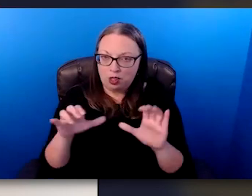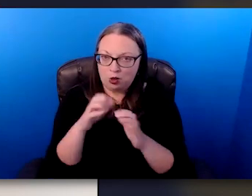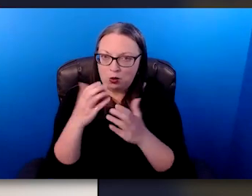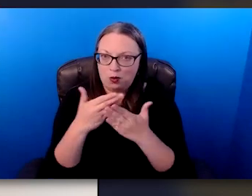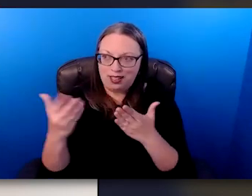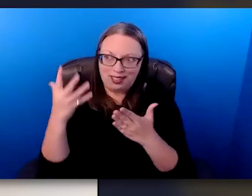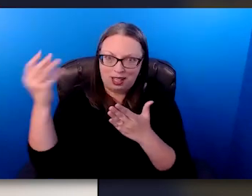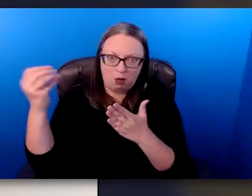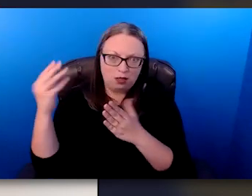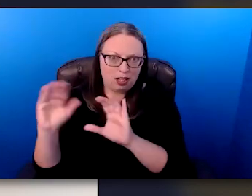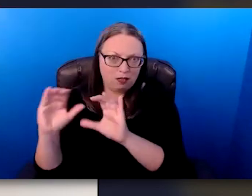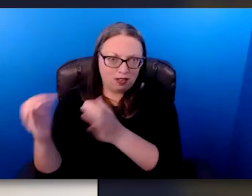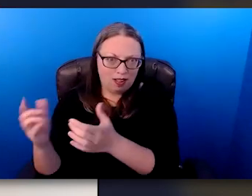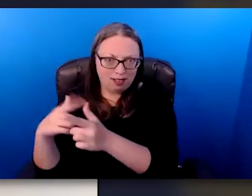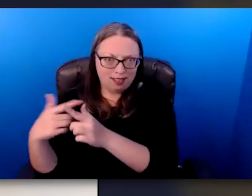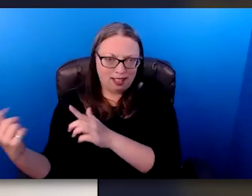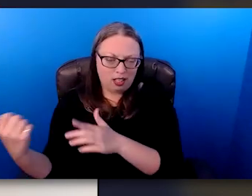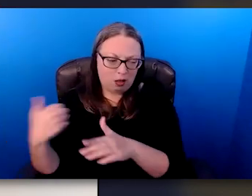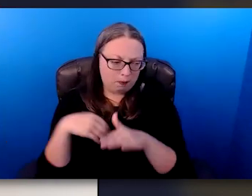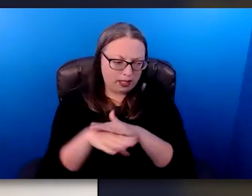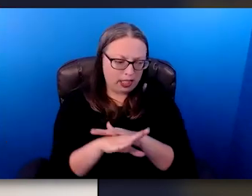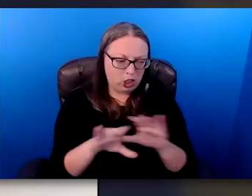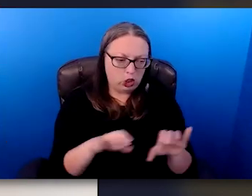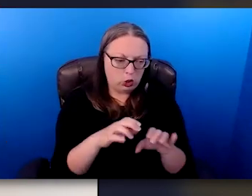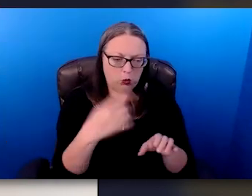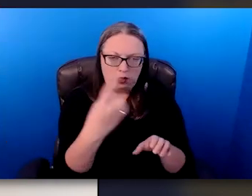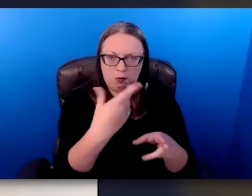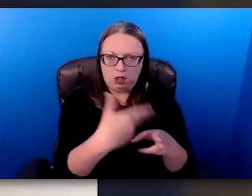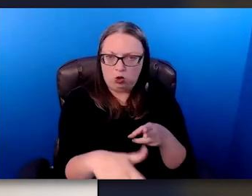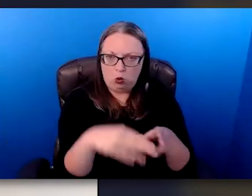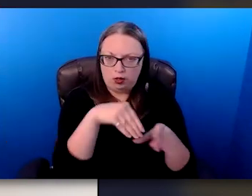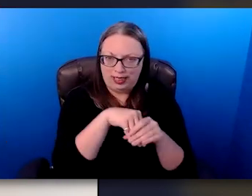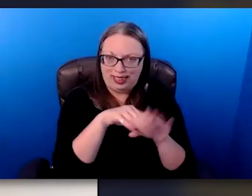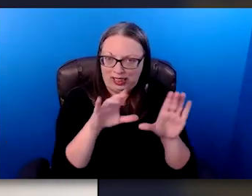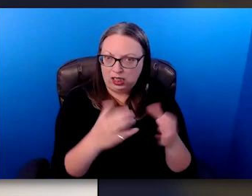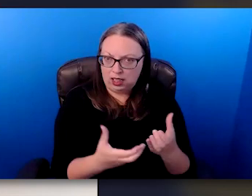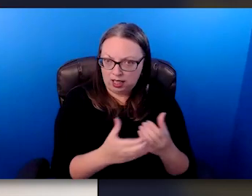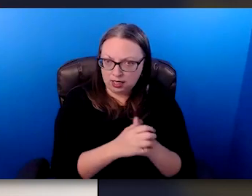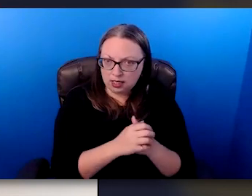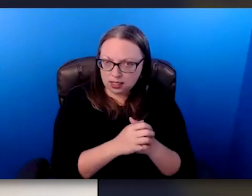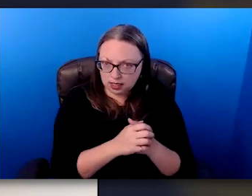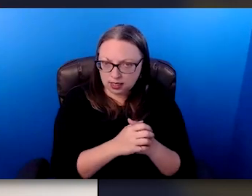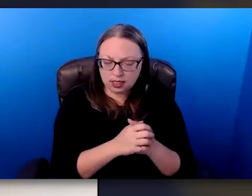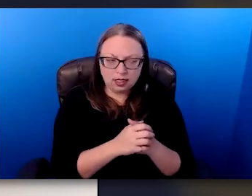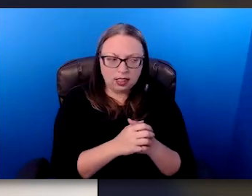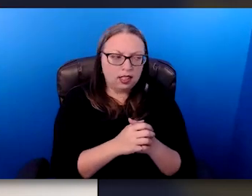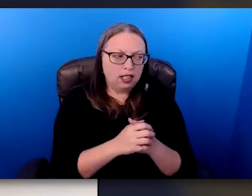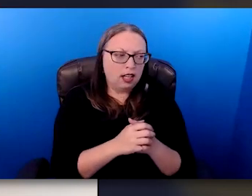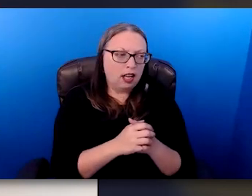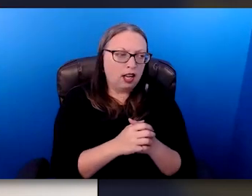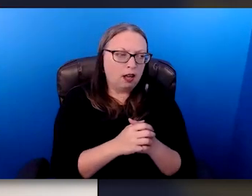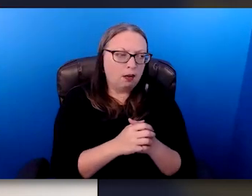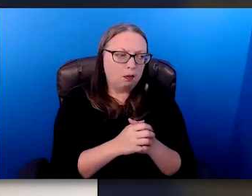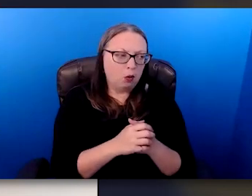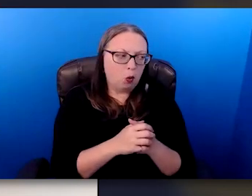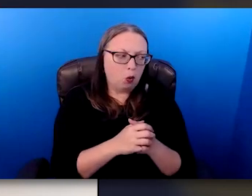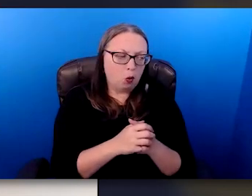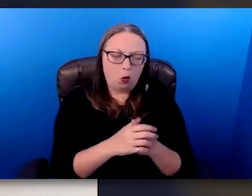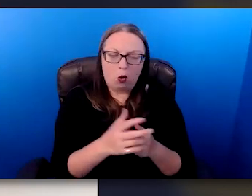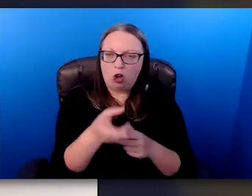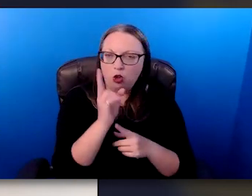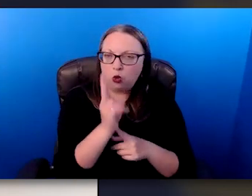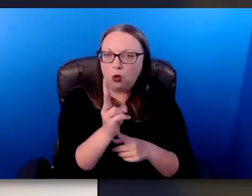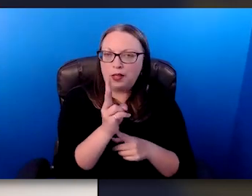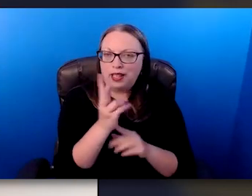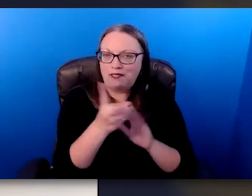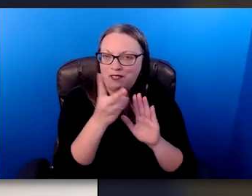and do a little bit of something in class, that or submit a 2-minute video with their assignment